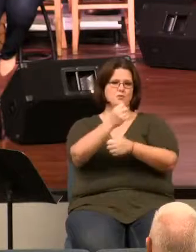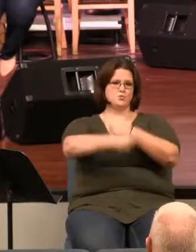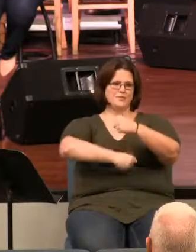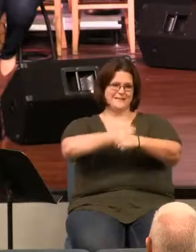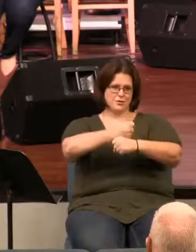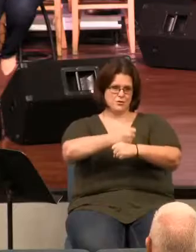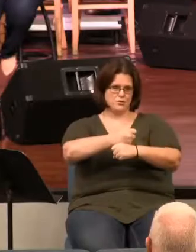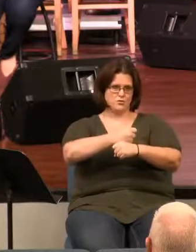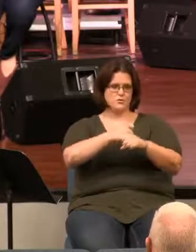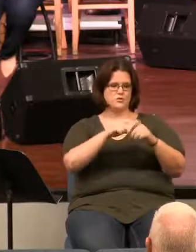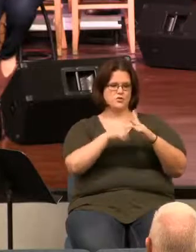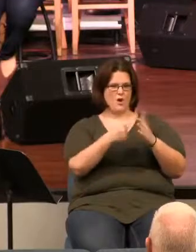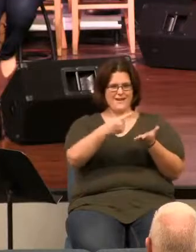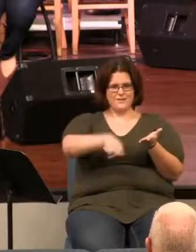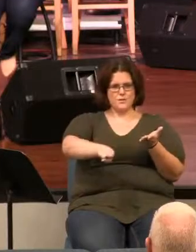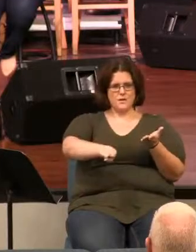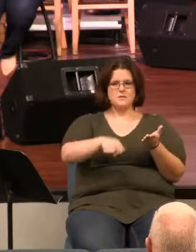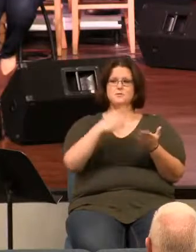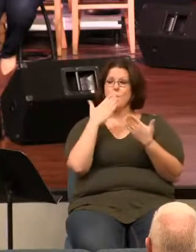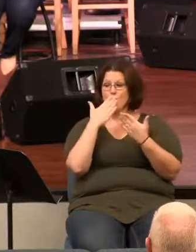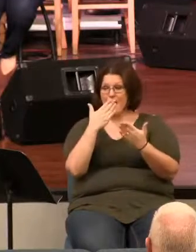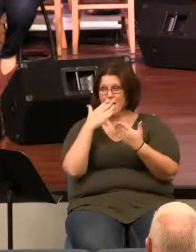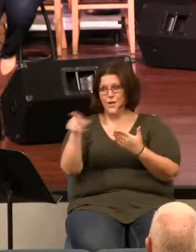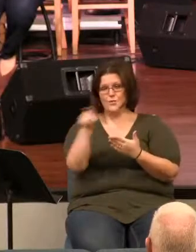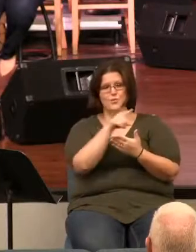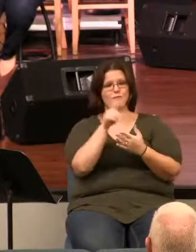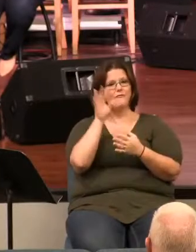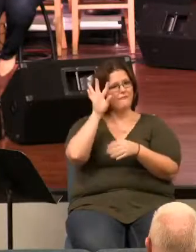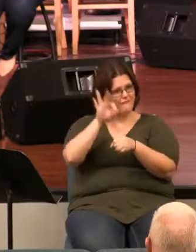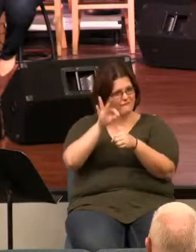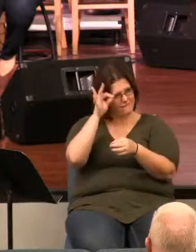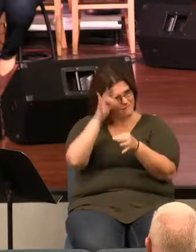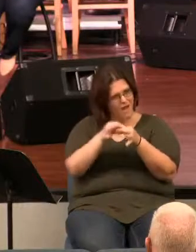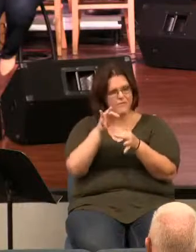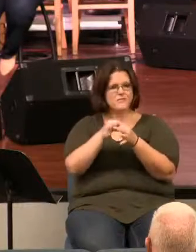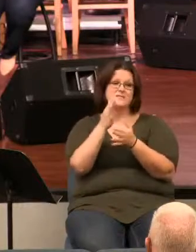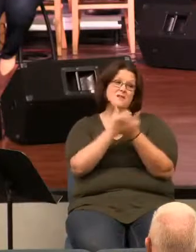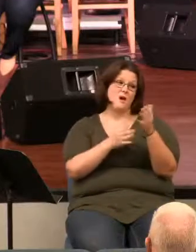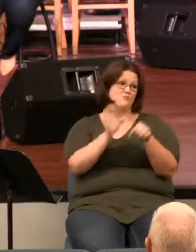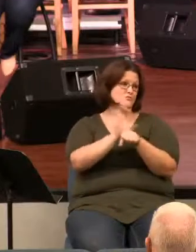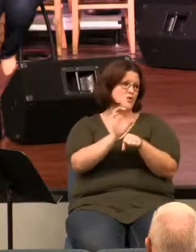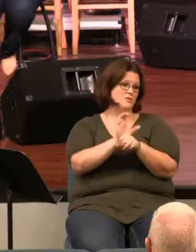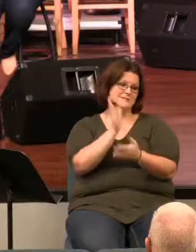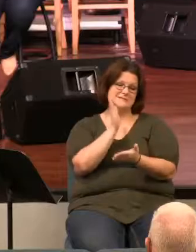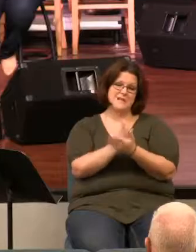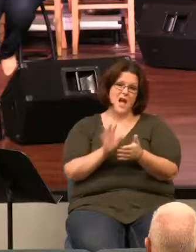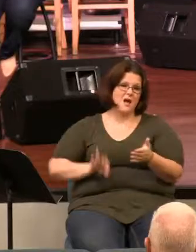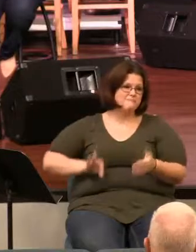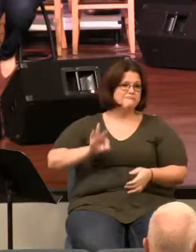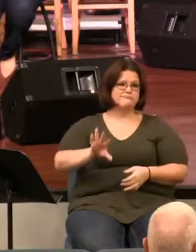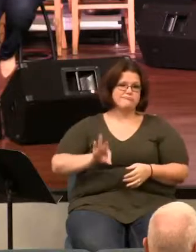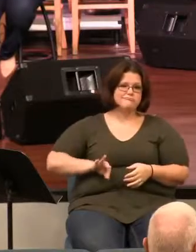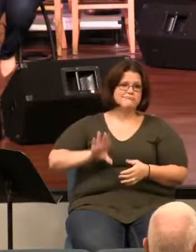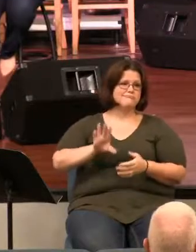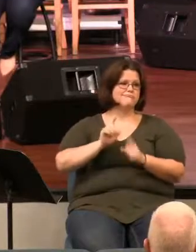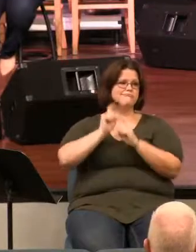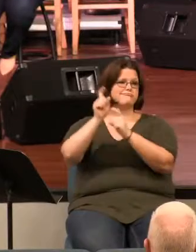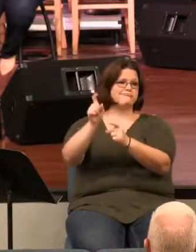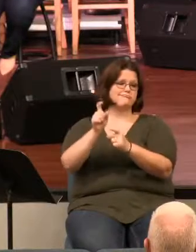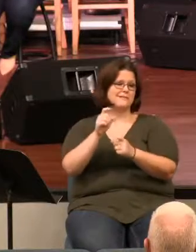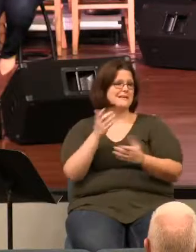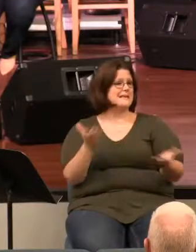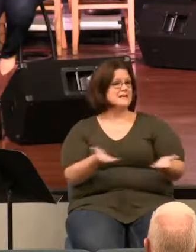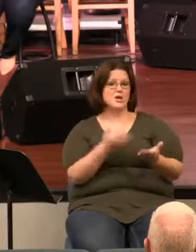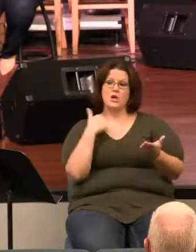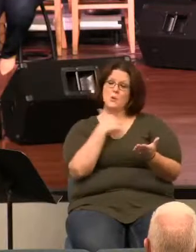I want to commend you for being faithful to the Lord. Some churches have stopped giving to missions because of the pandemic. Centerview has not. In fact,